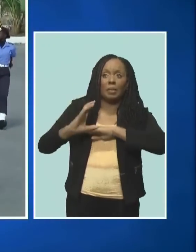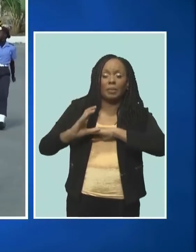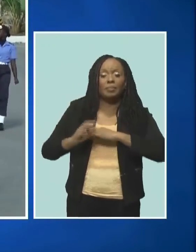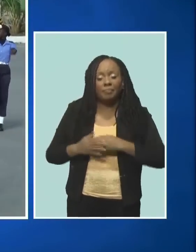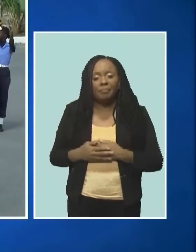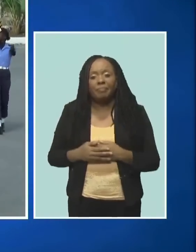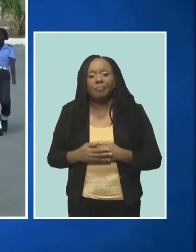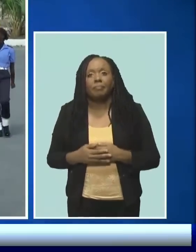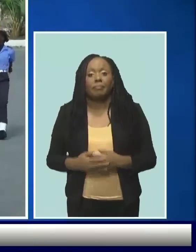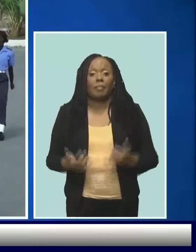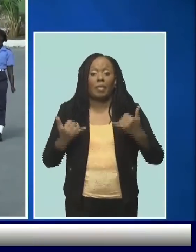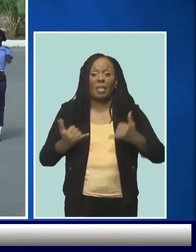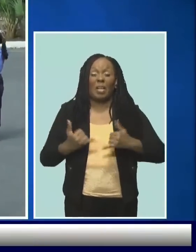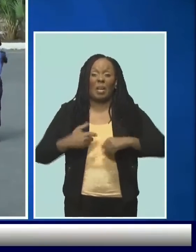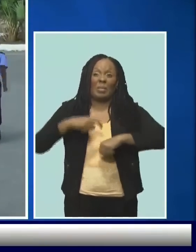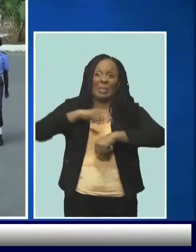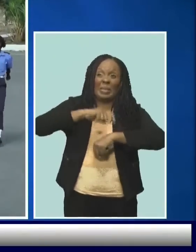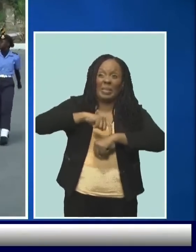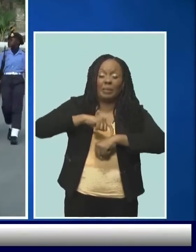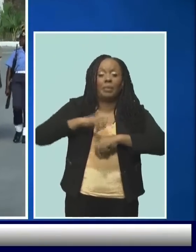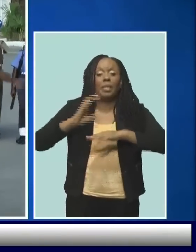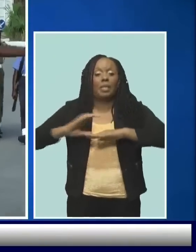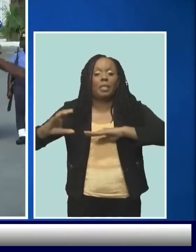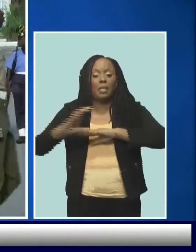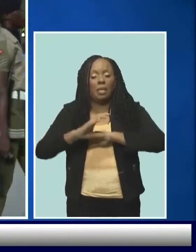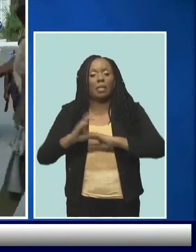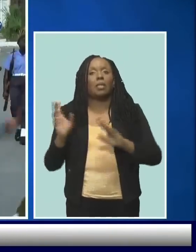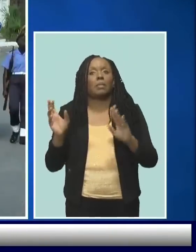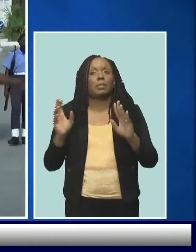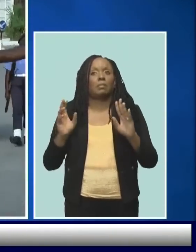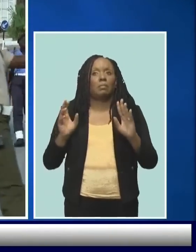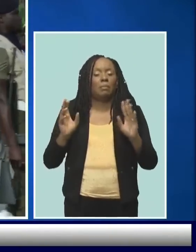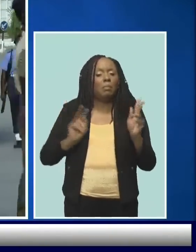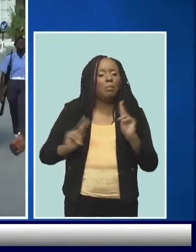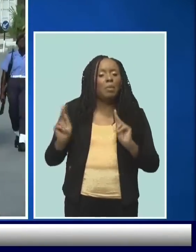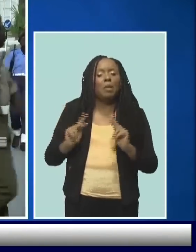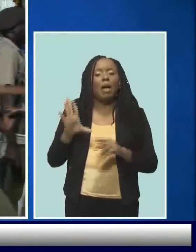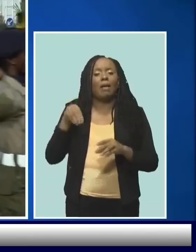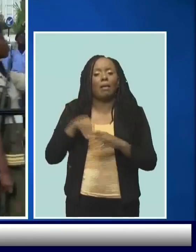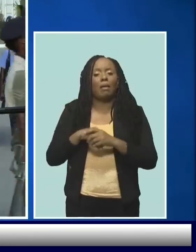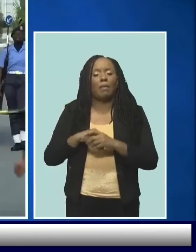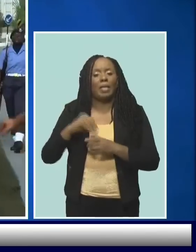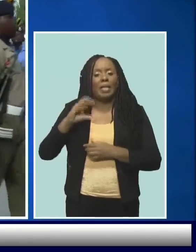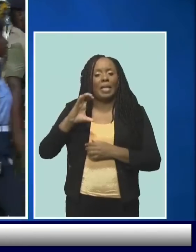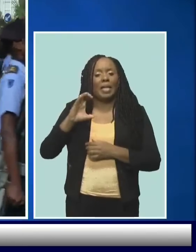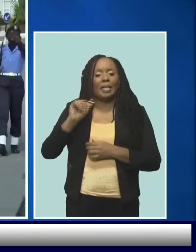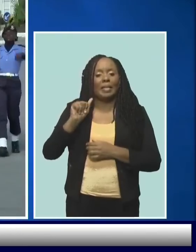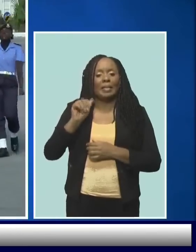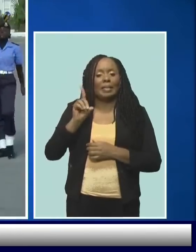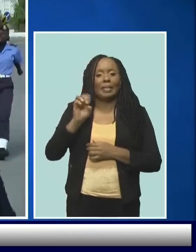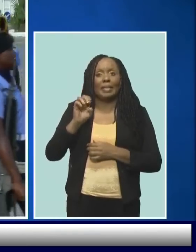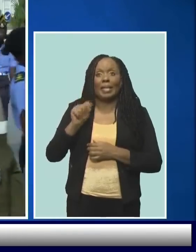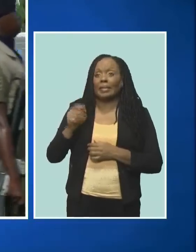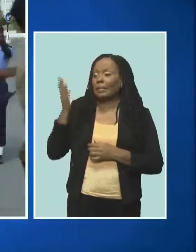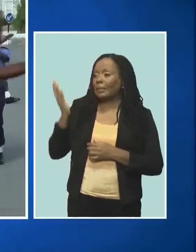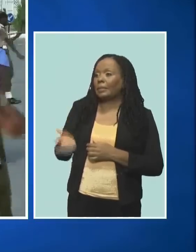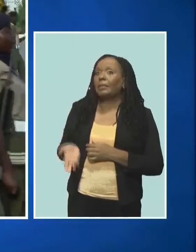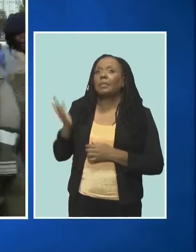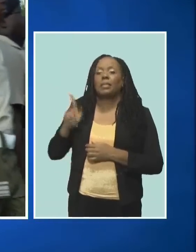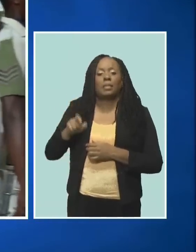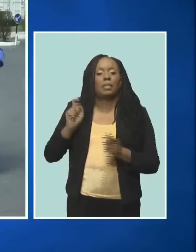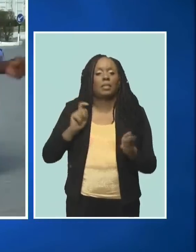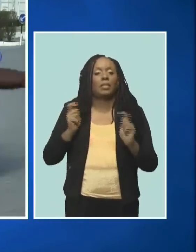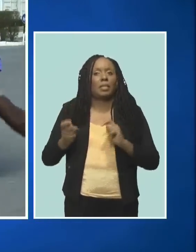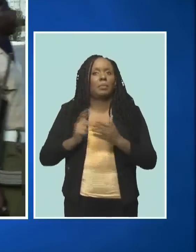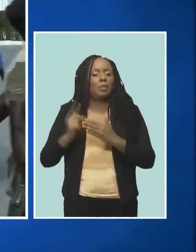The time has come for leaders of regional cadet organizations to change the way in which the program is delivered to draw